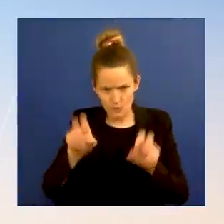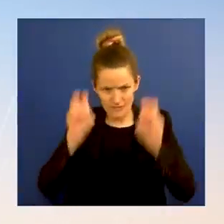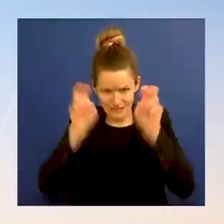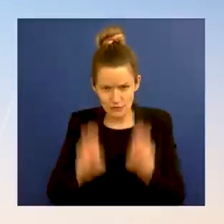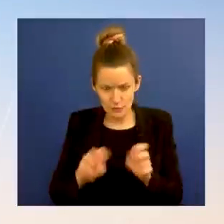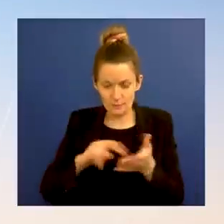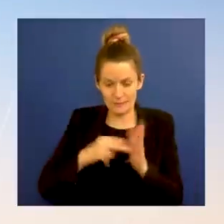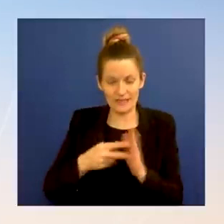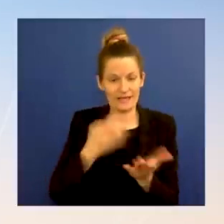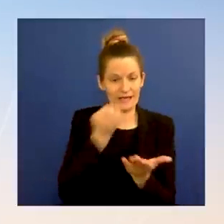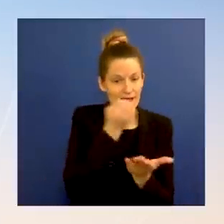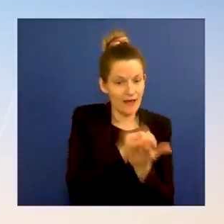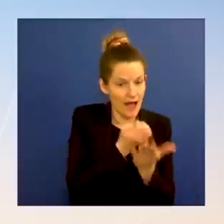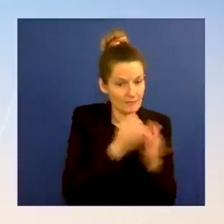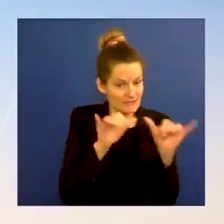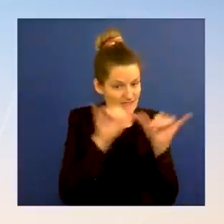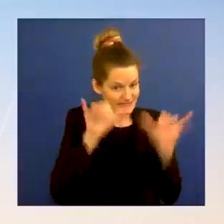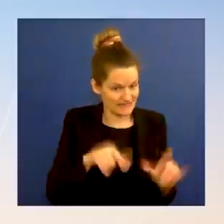that we're looking to see.